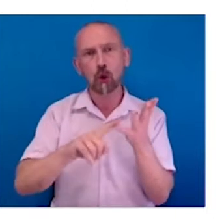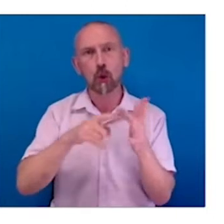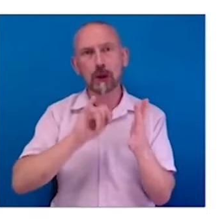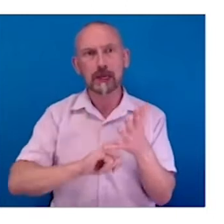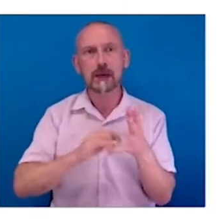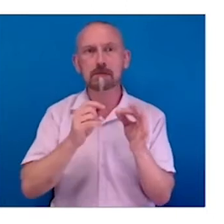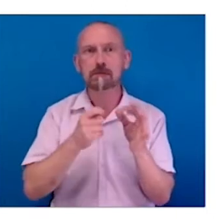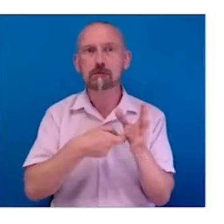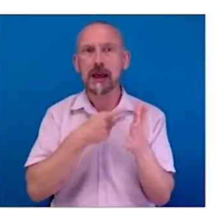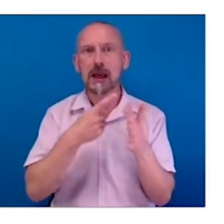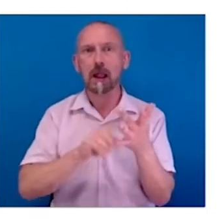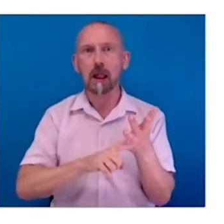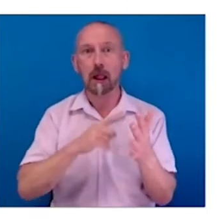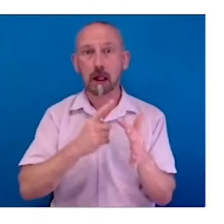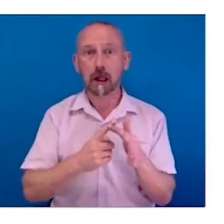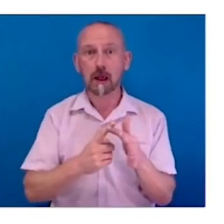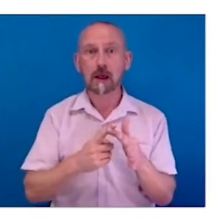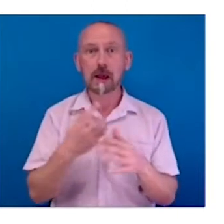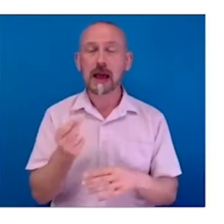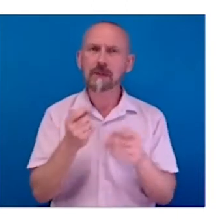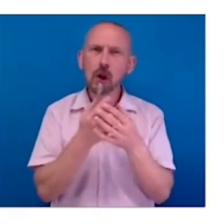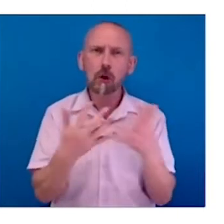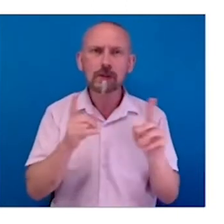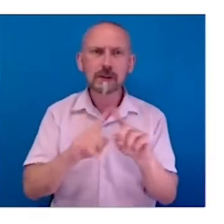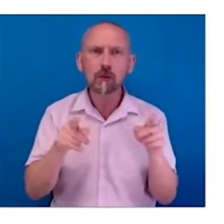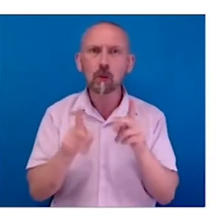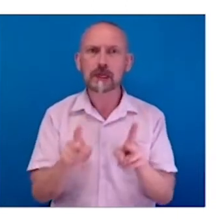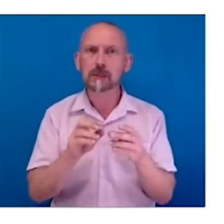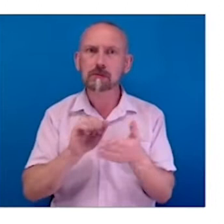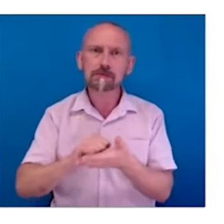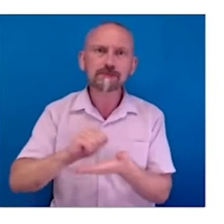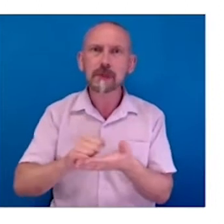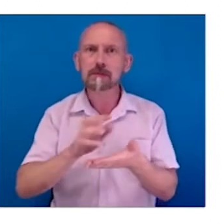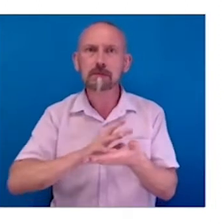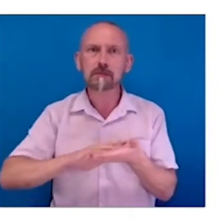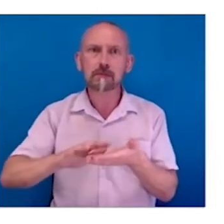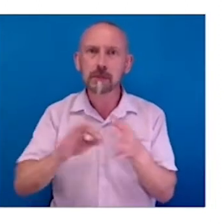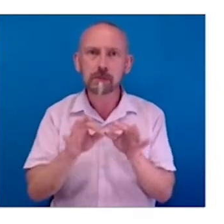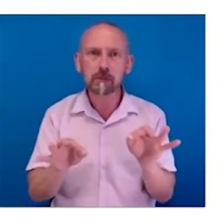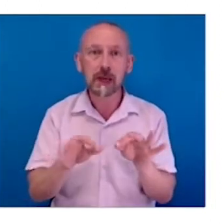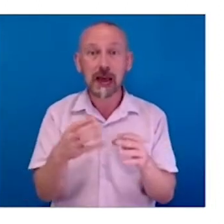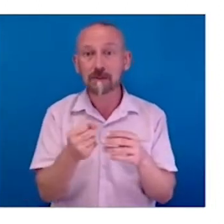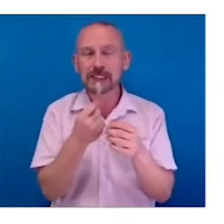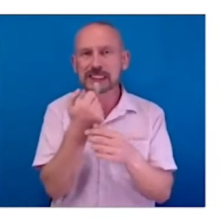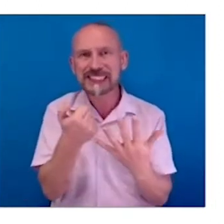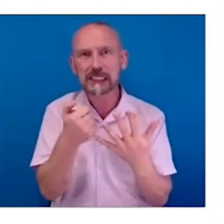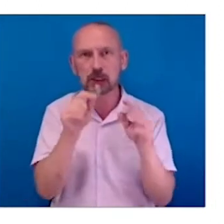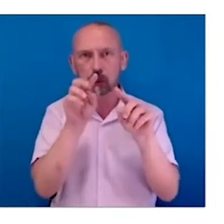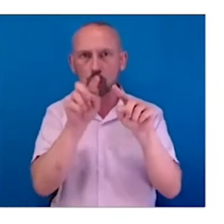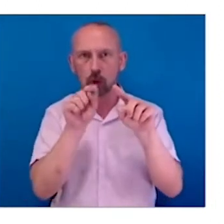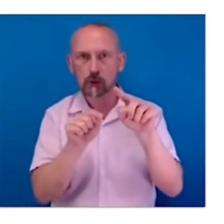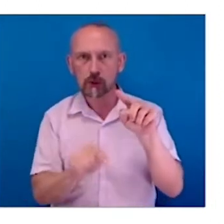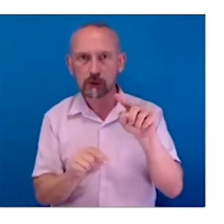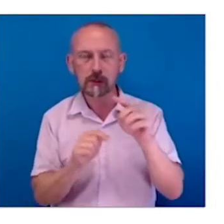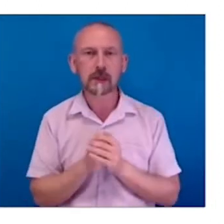cells comprising combinations of 6 dots. Braille is read with the fingers, so there is no